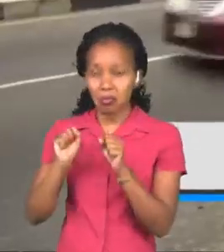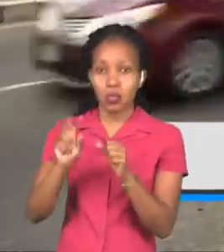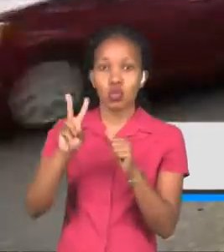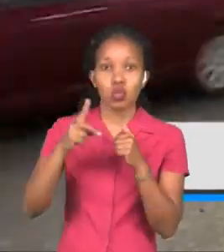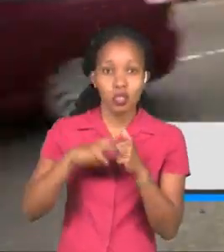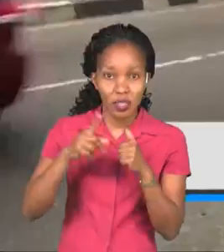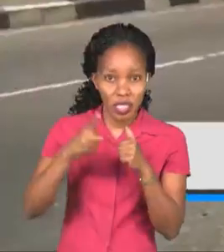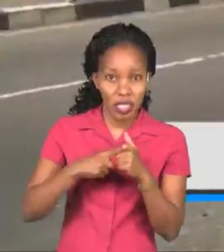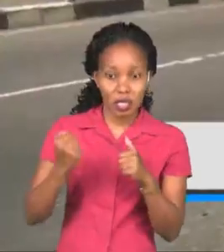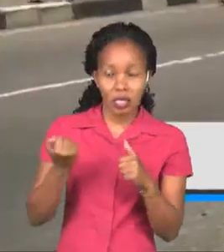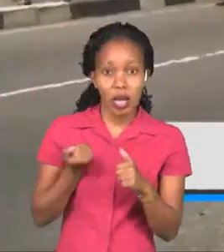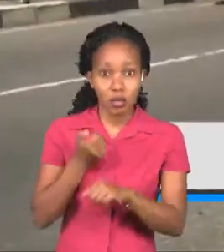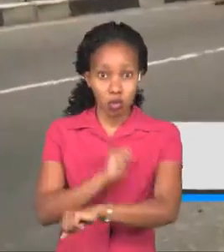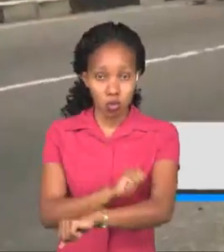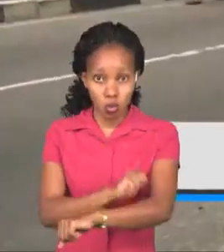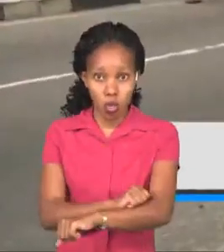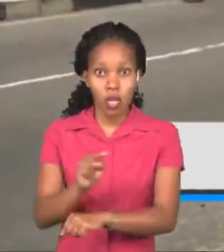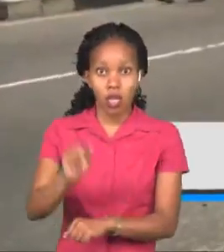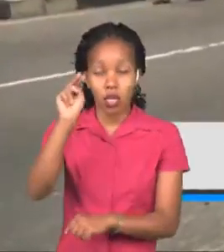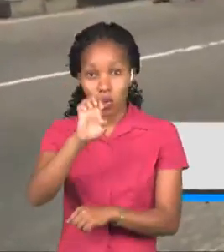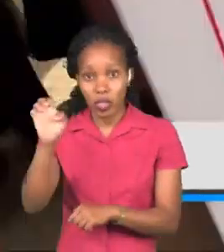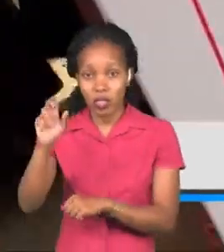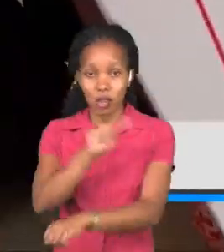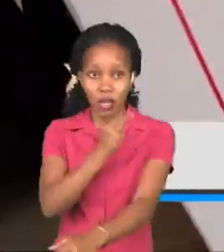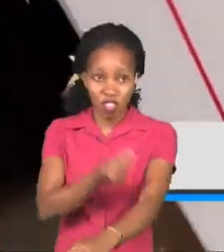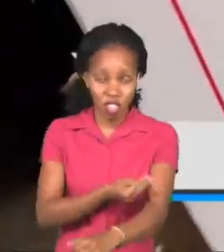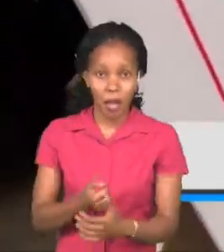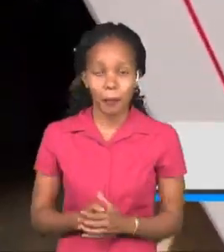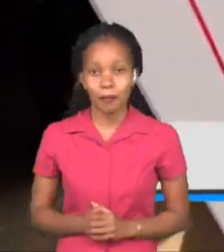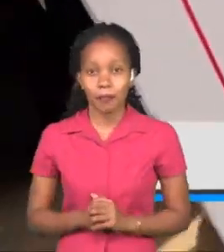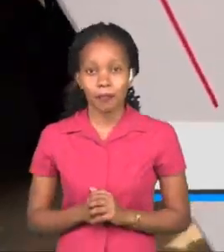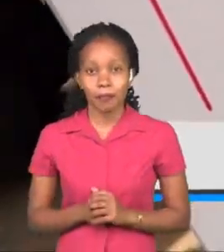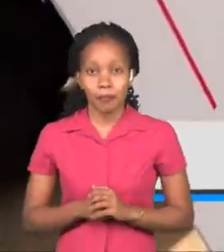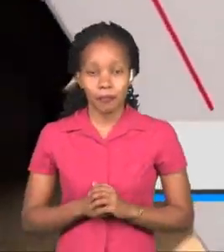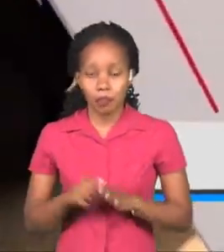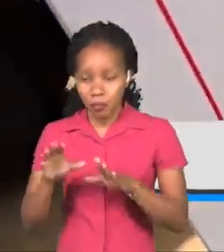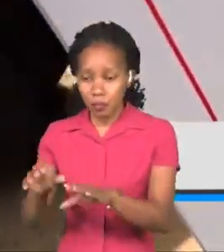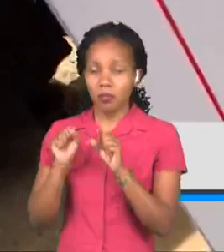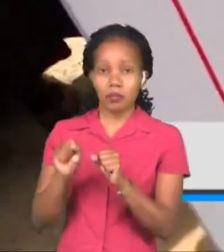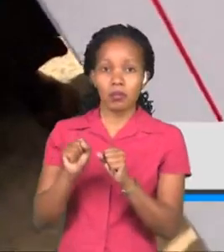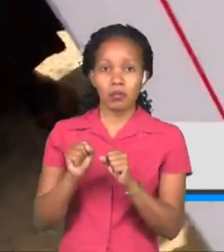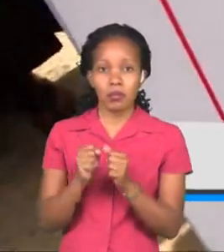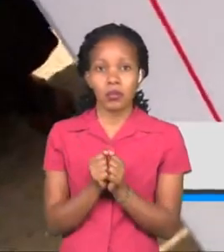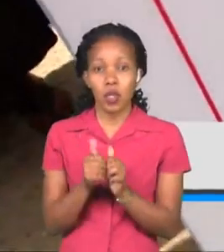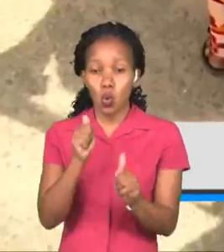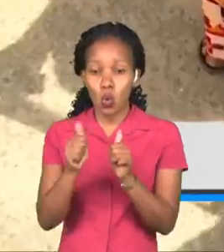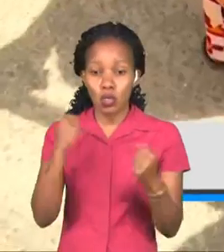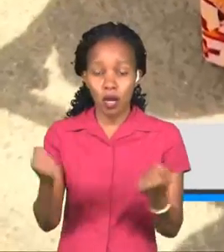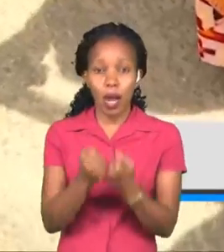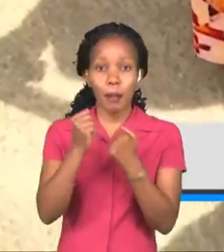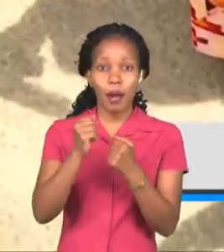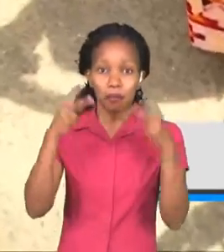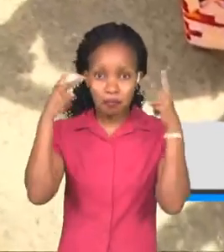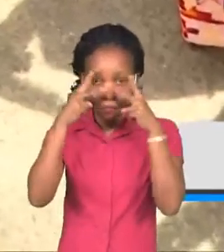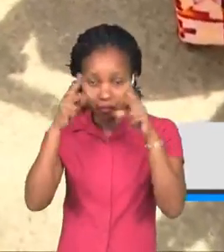276 schoolgirls at Chibok in northeastern Nigeria. The mass abduction, the most infamous action of Boko